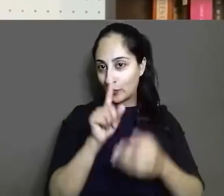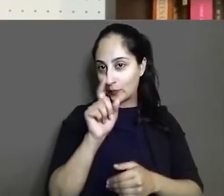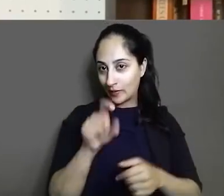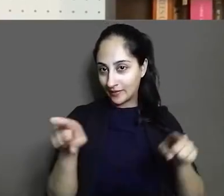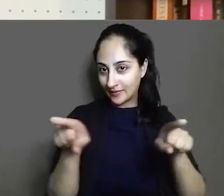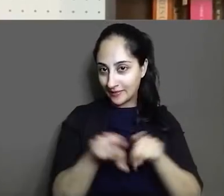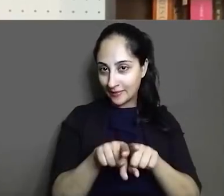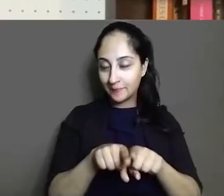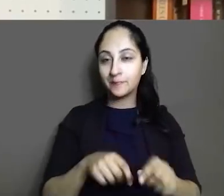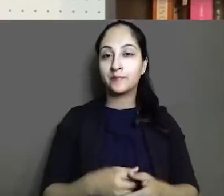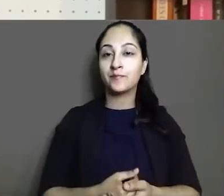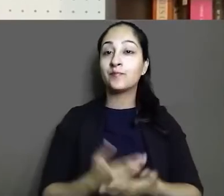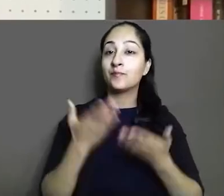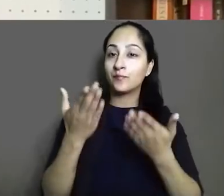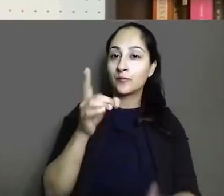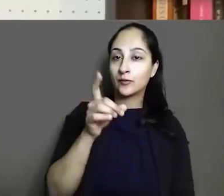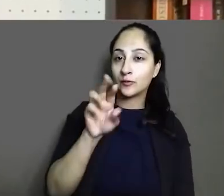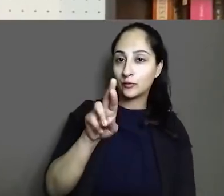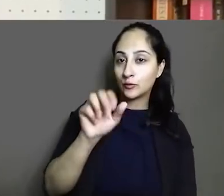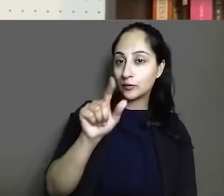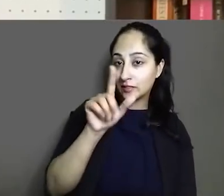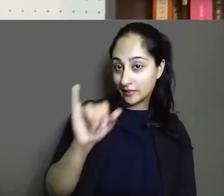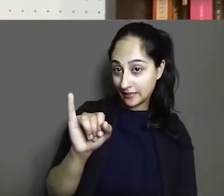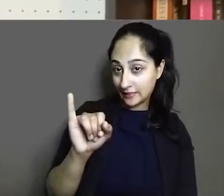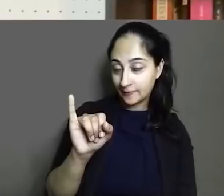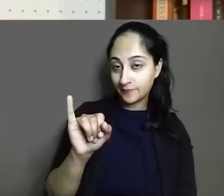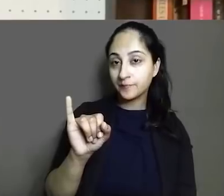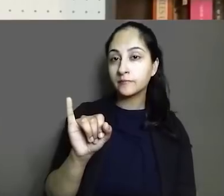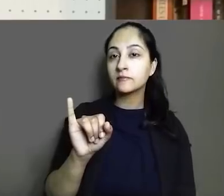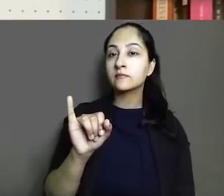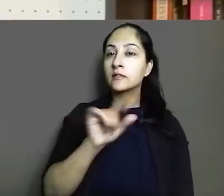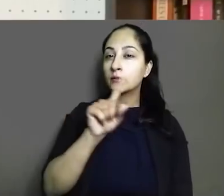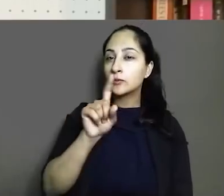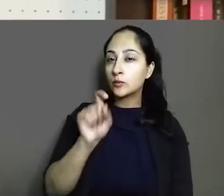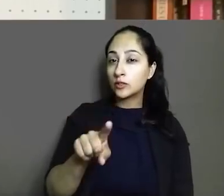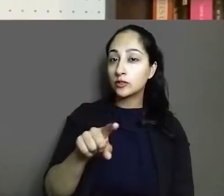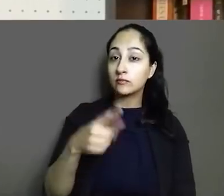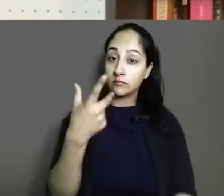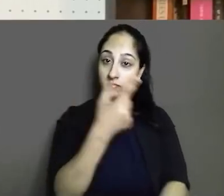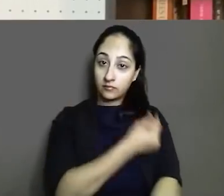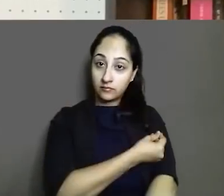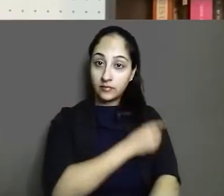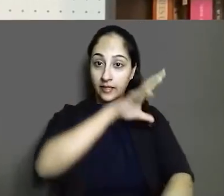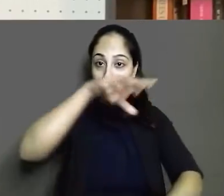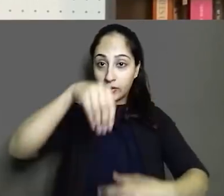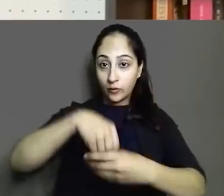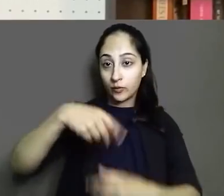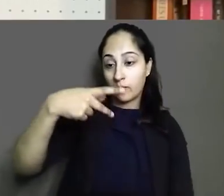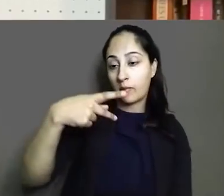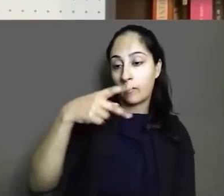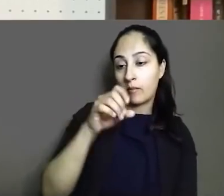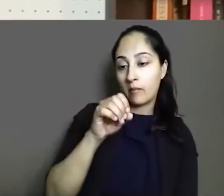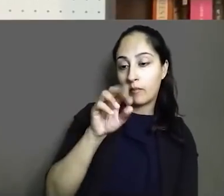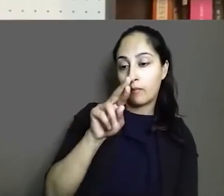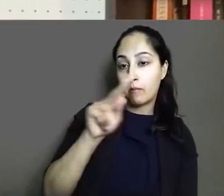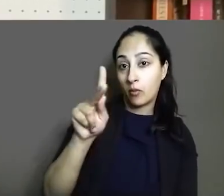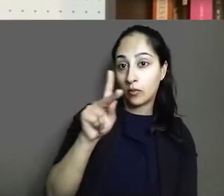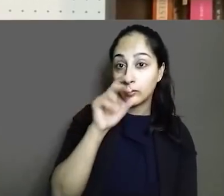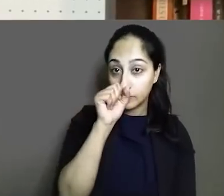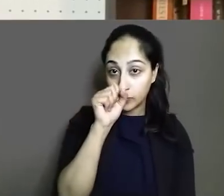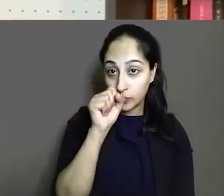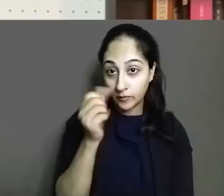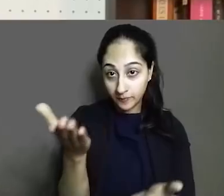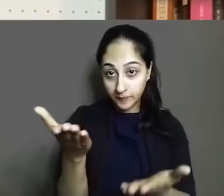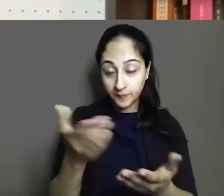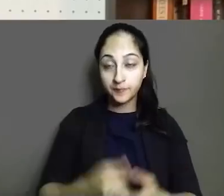do some digging to make sure that the information that we are giving is correct. And I was able to reach out to